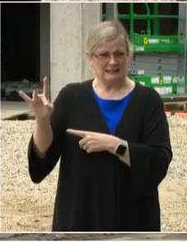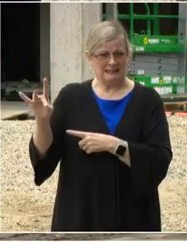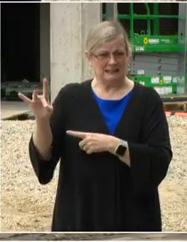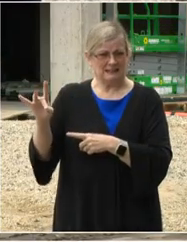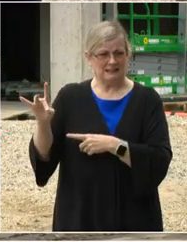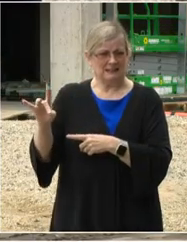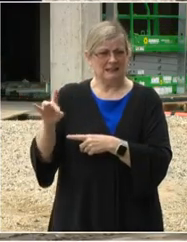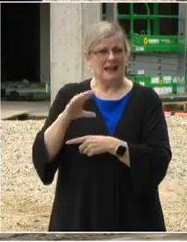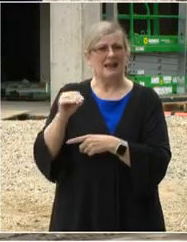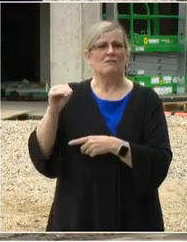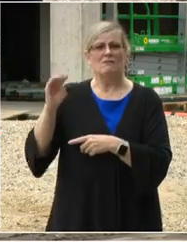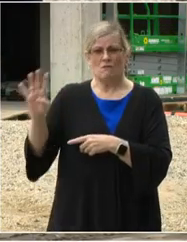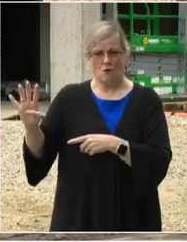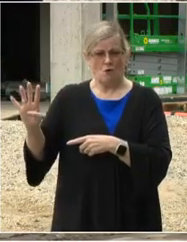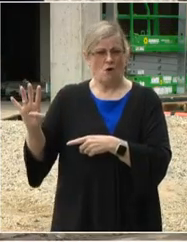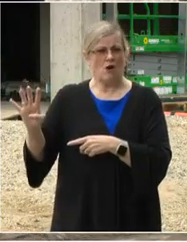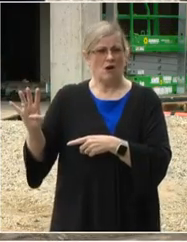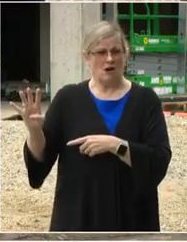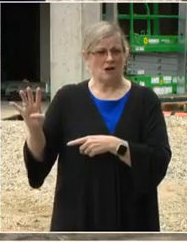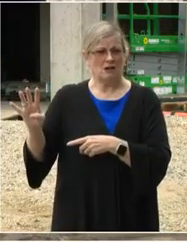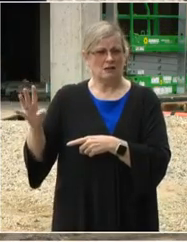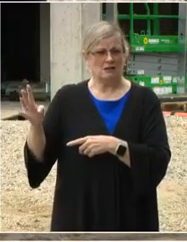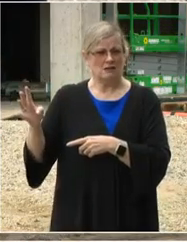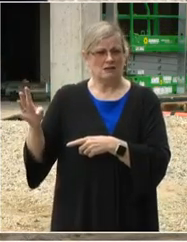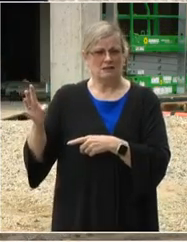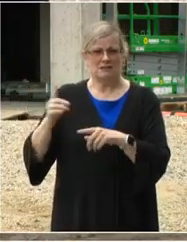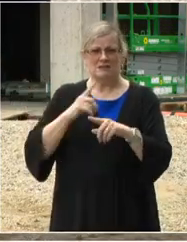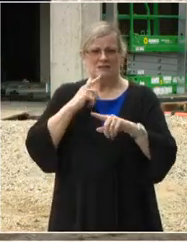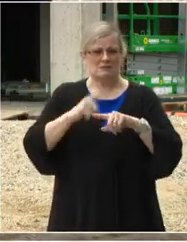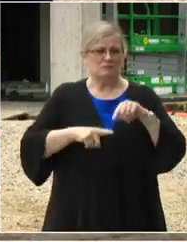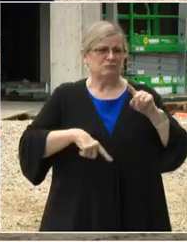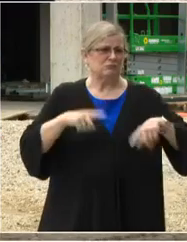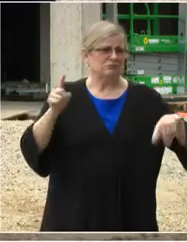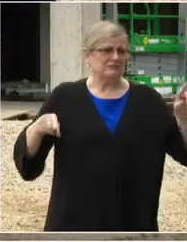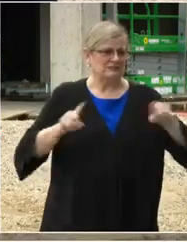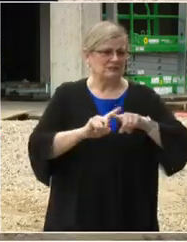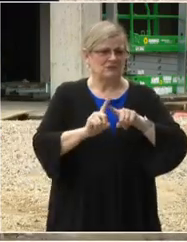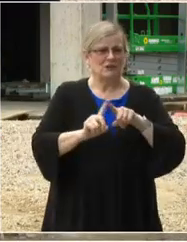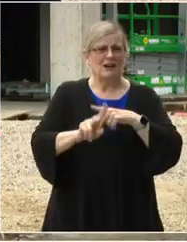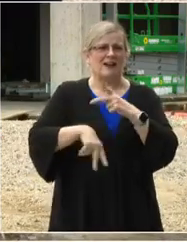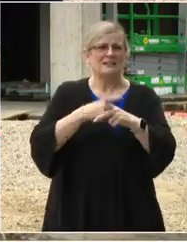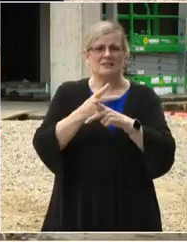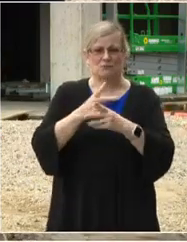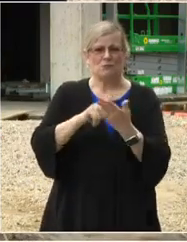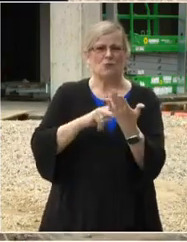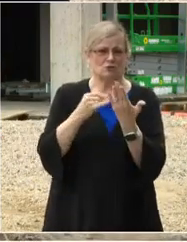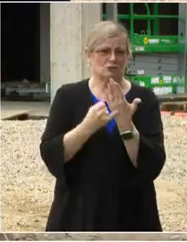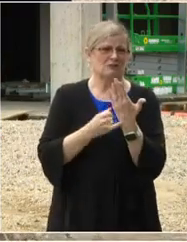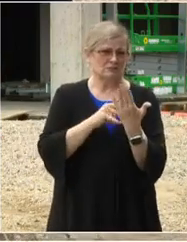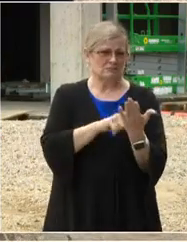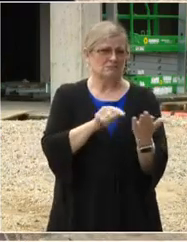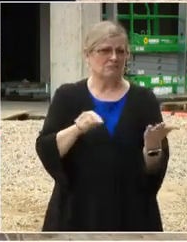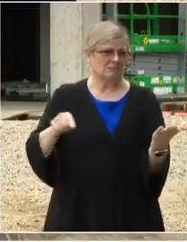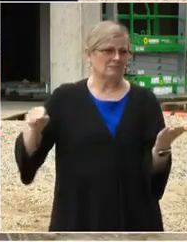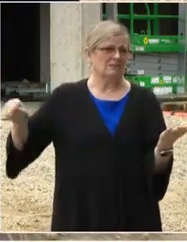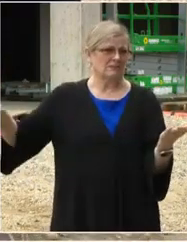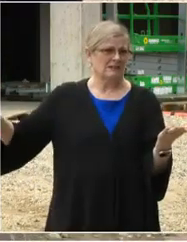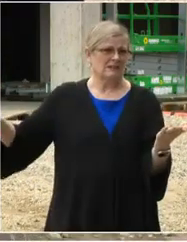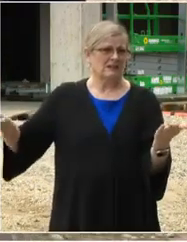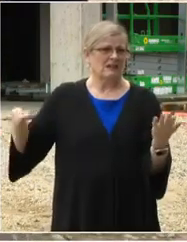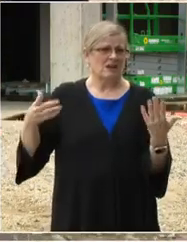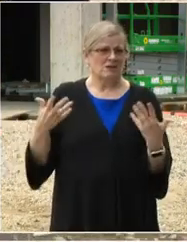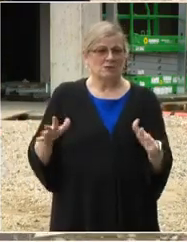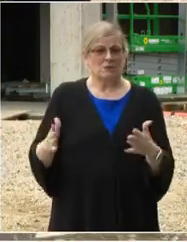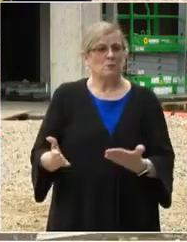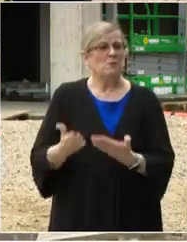and Ward 4. And it's a variety of different kinds of projects as well. These are projects that were proposed